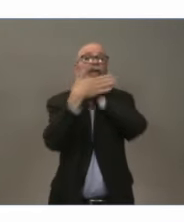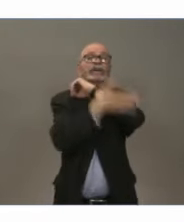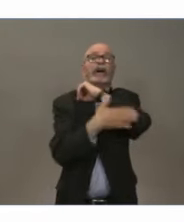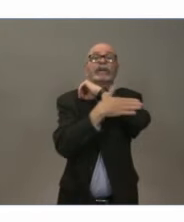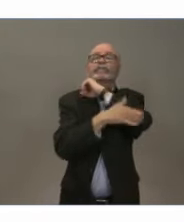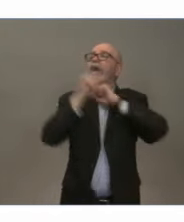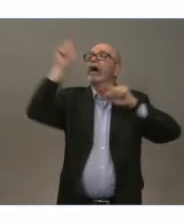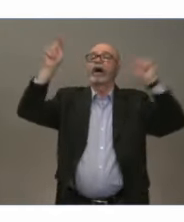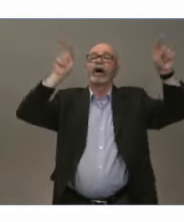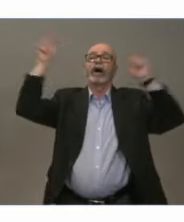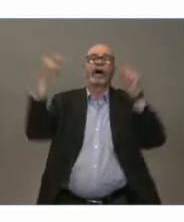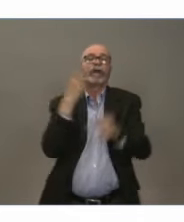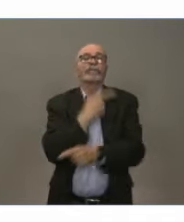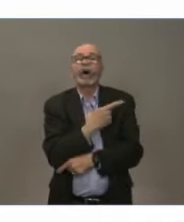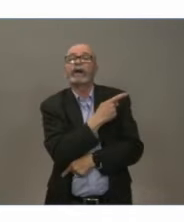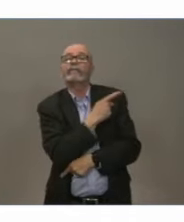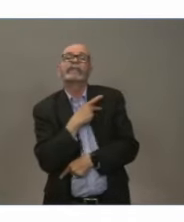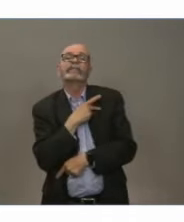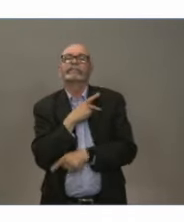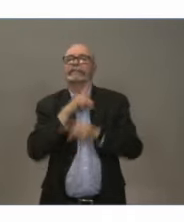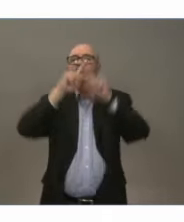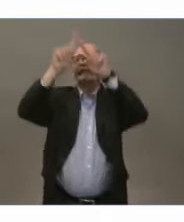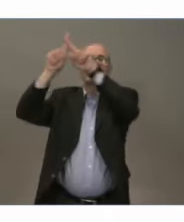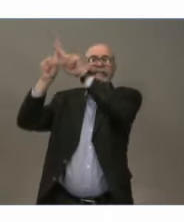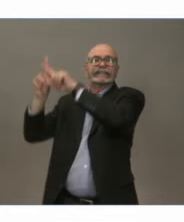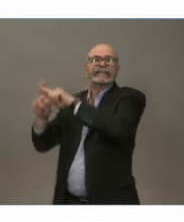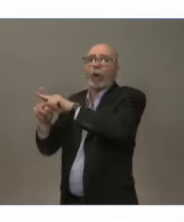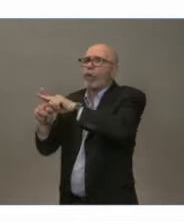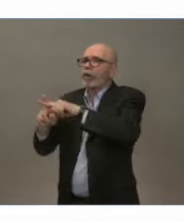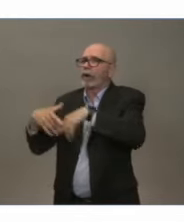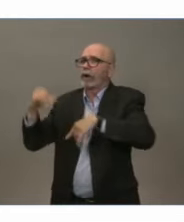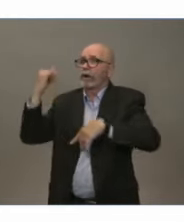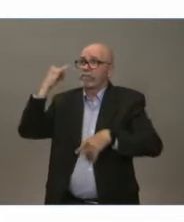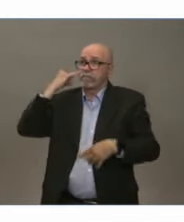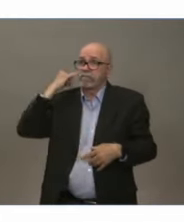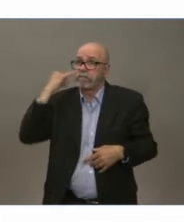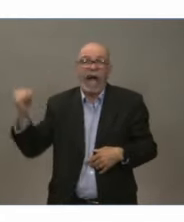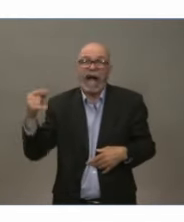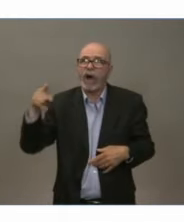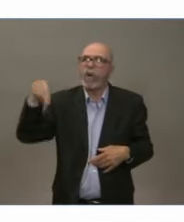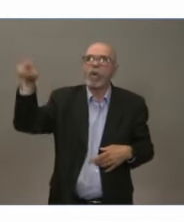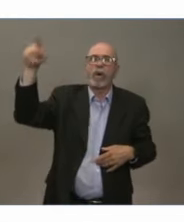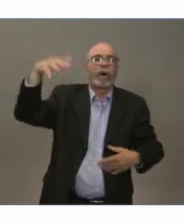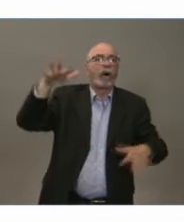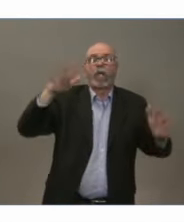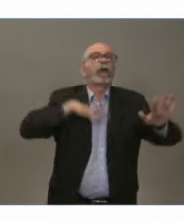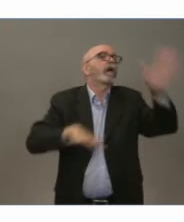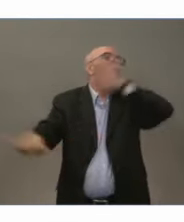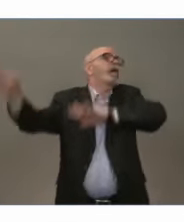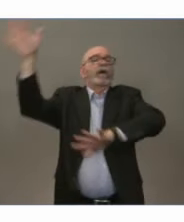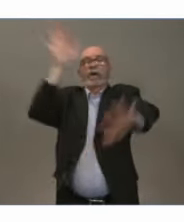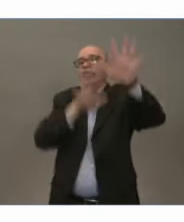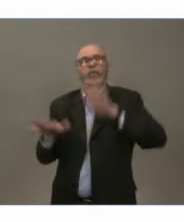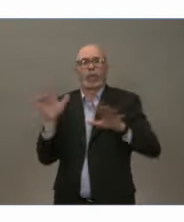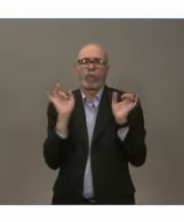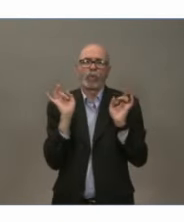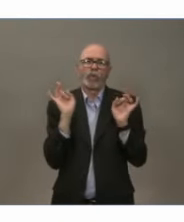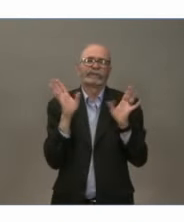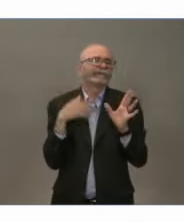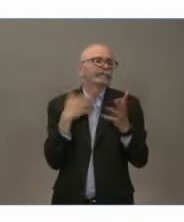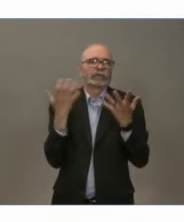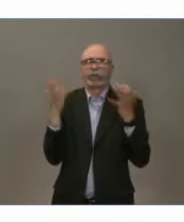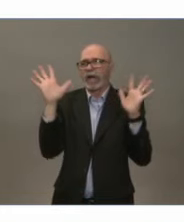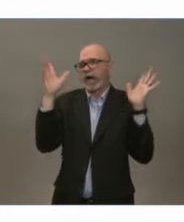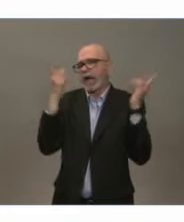now in Canada where their healthcare system is being overwhelmed. That is not a situation we want to be in. That puts